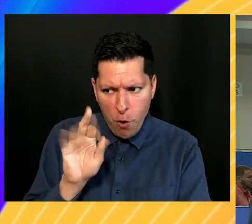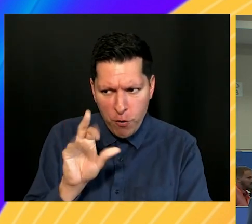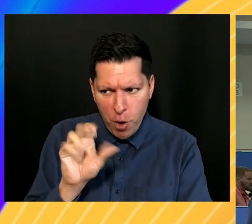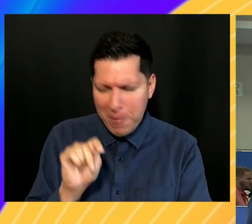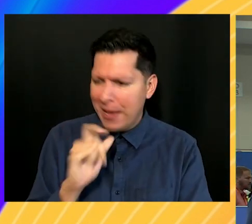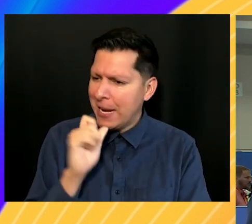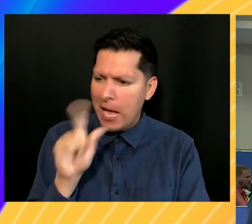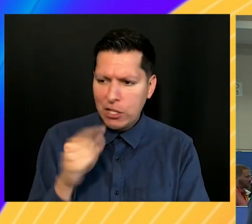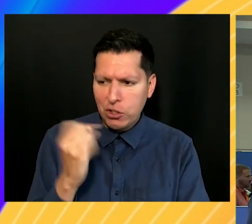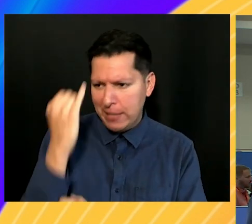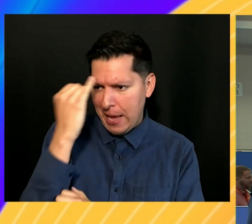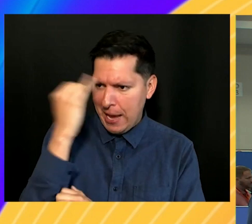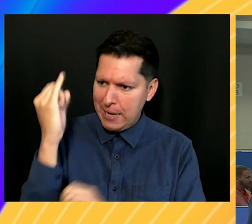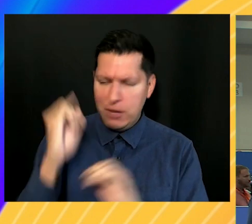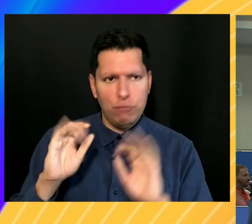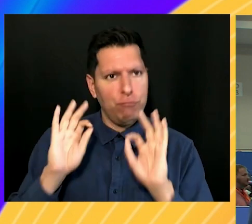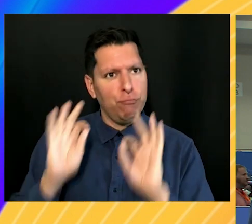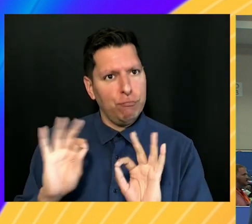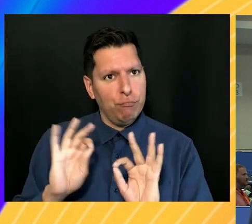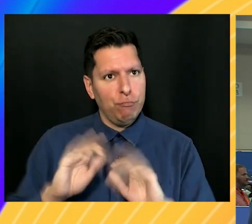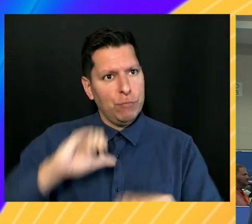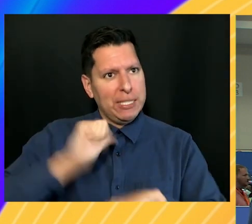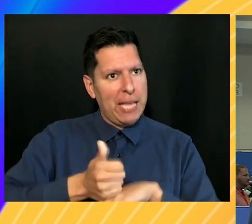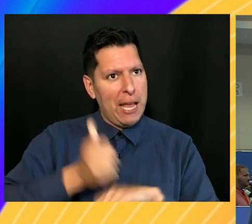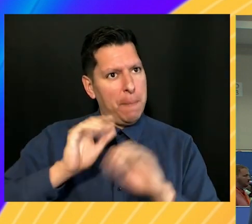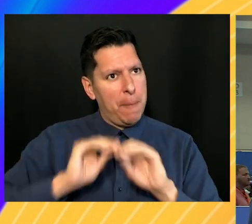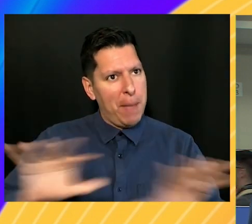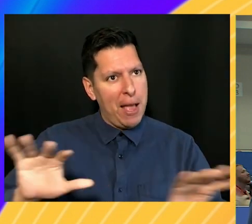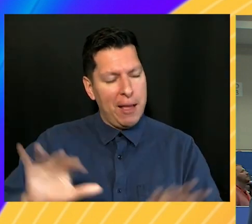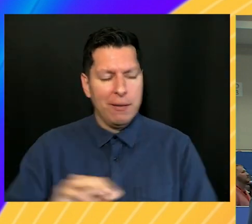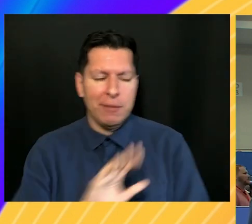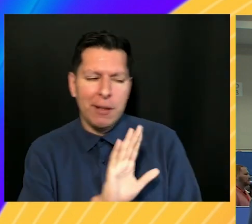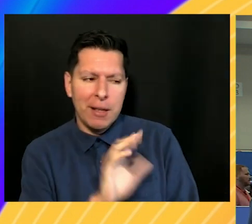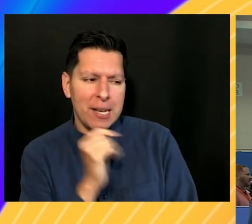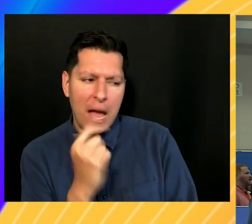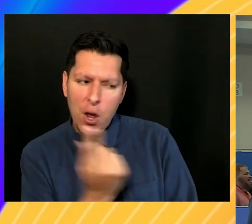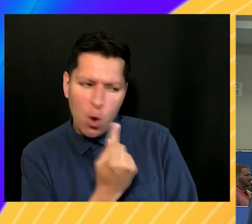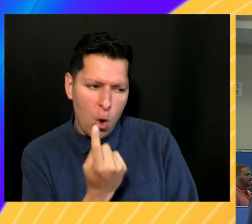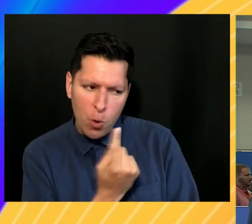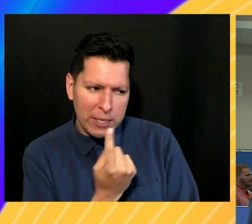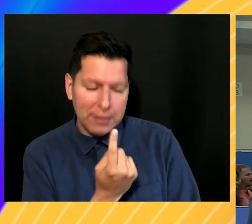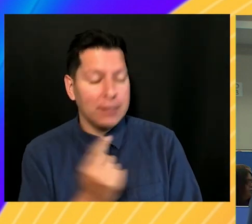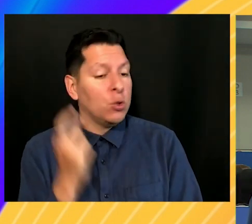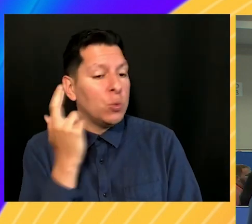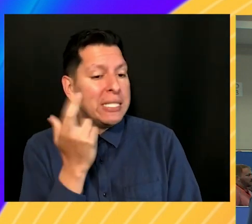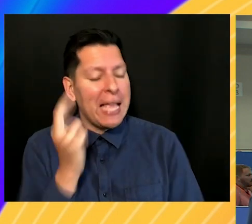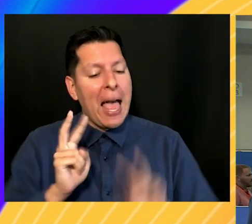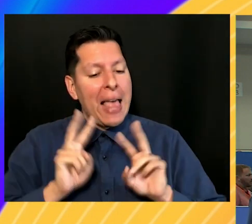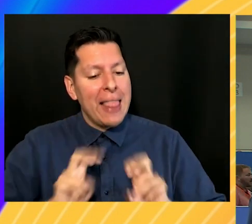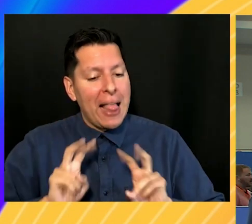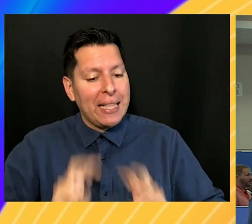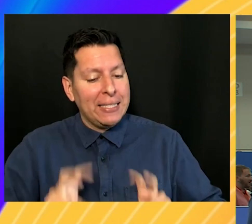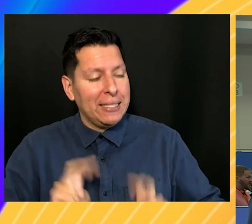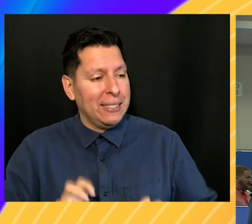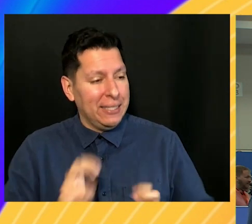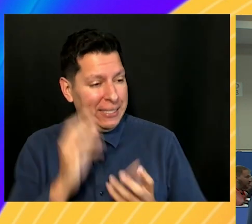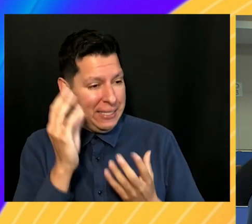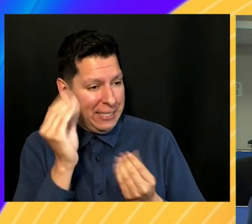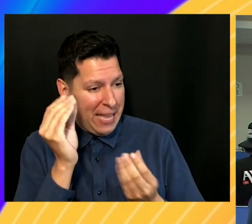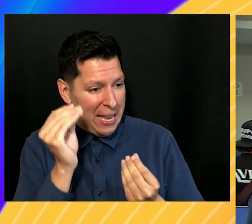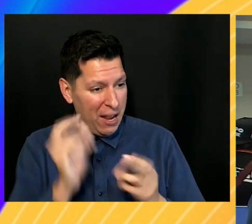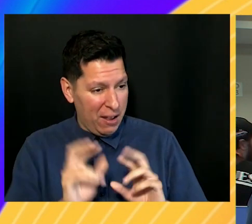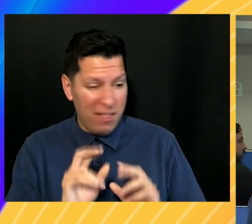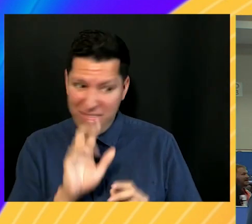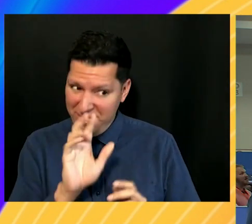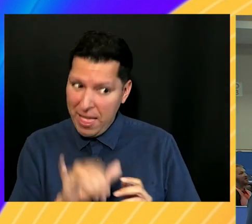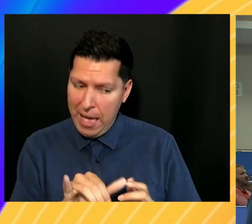point SageMaker to it and just do something. Not all the time. Yeah, and analysis ready data is definitely something that we talk a lot with